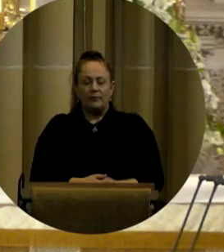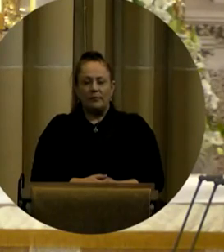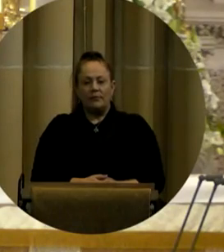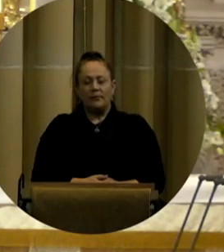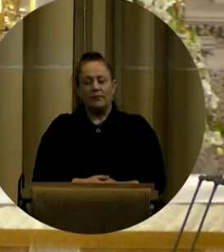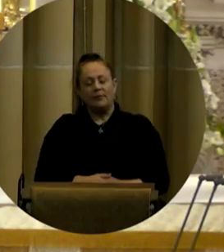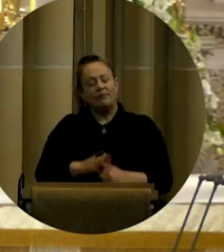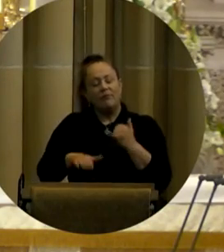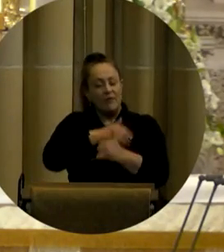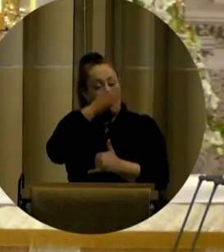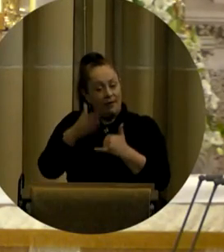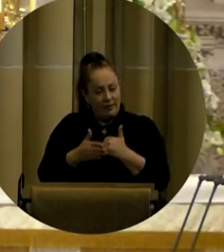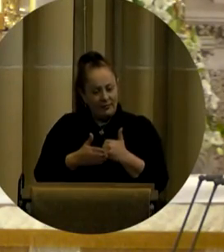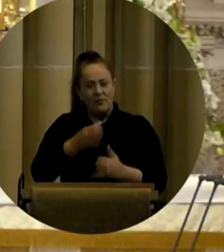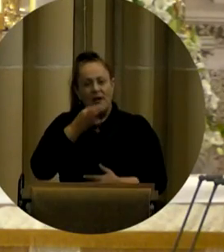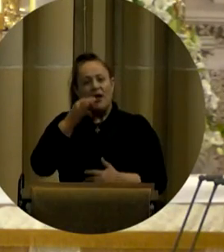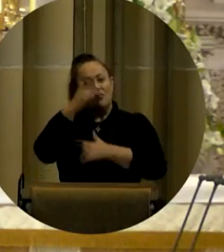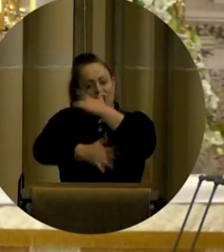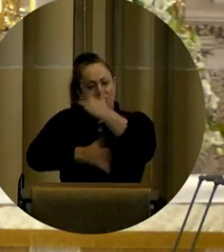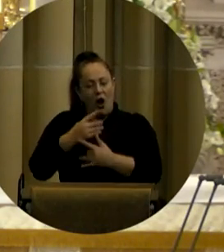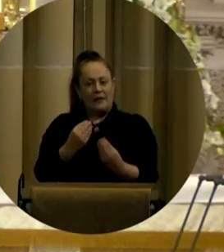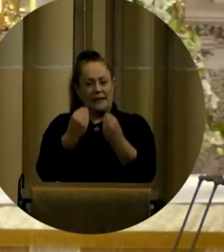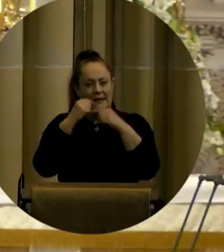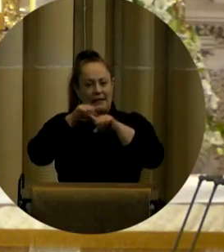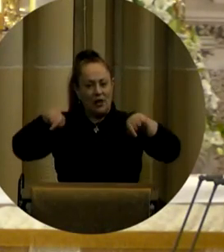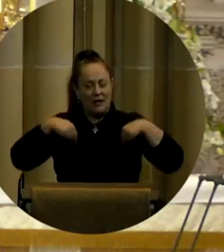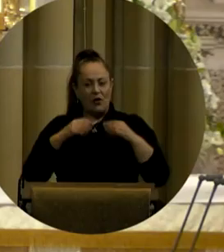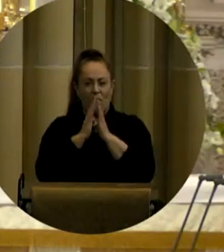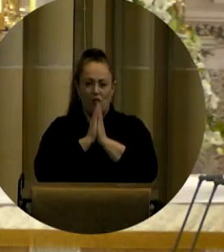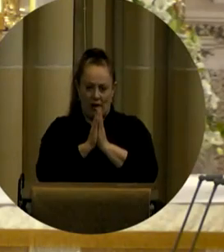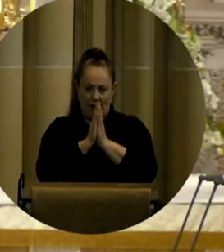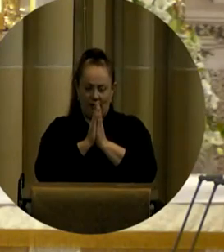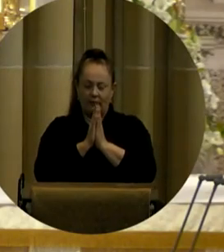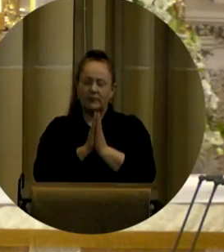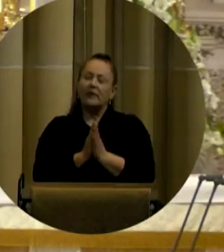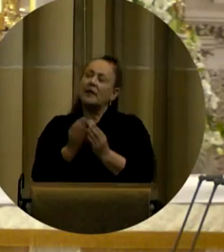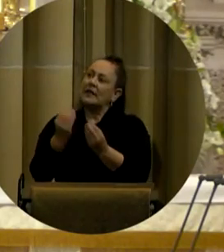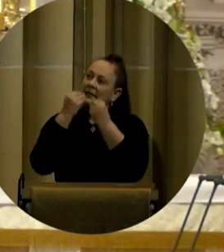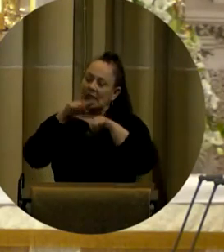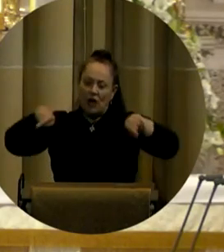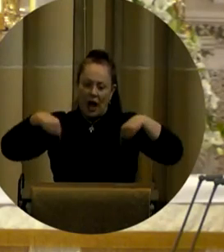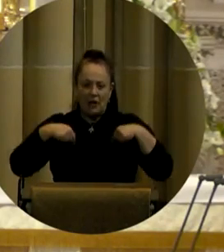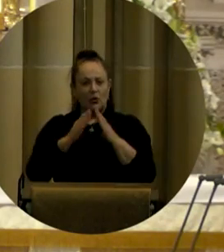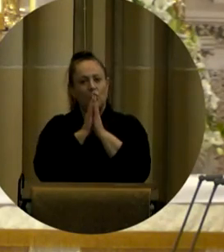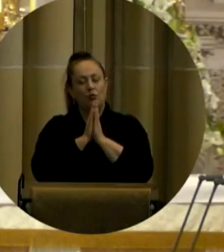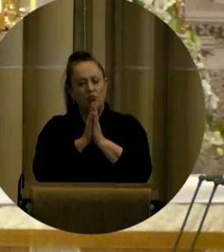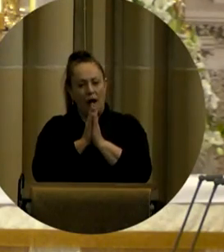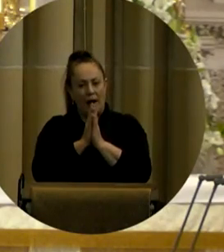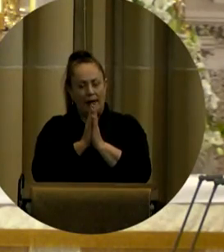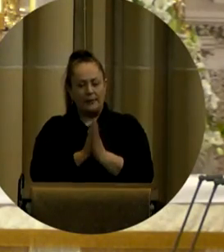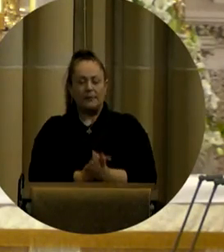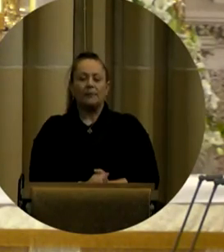Finally, Christ, the teacher of prayer, tells us to pray like